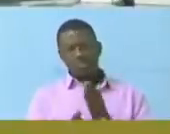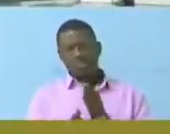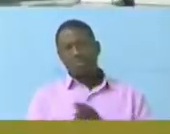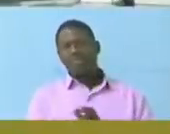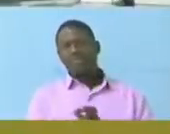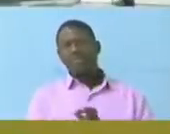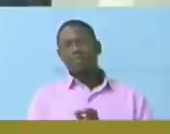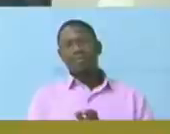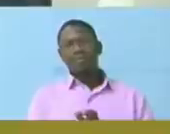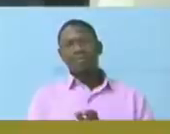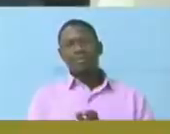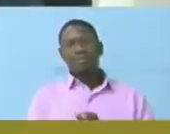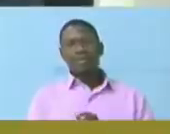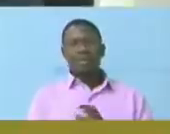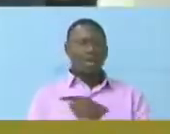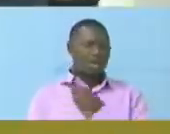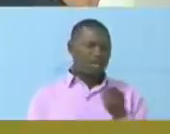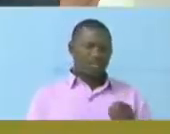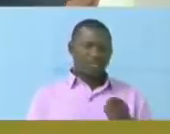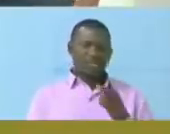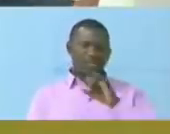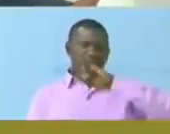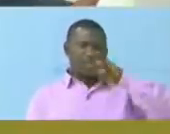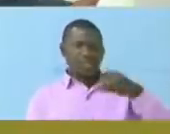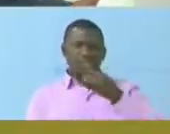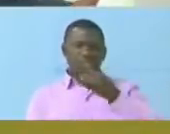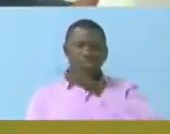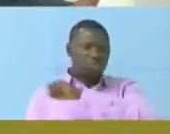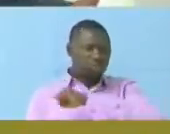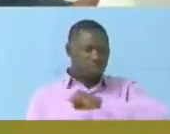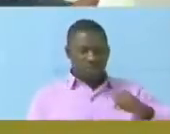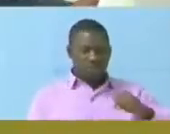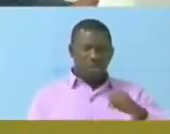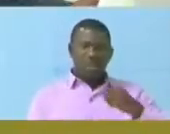And that these junglers were known to us